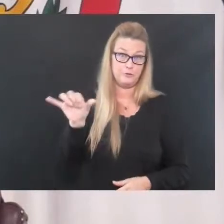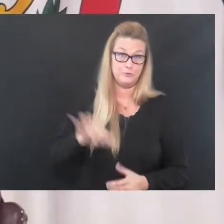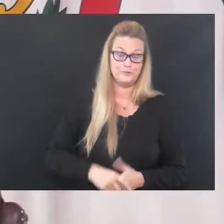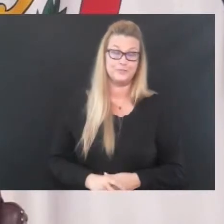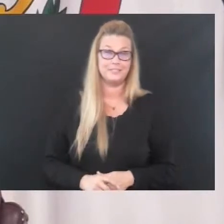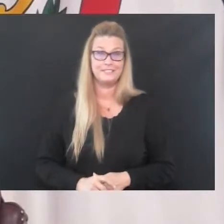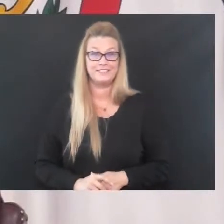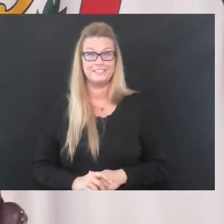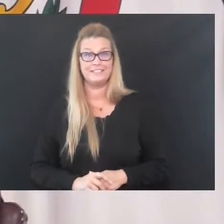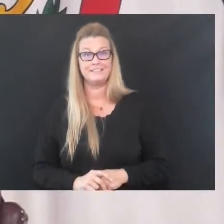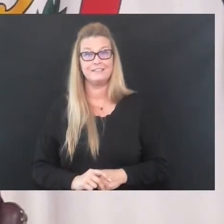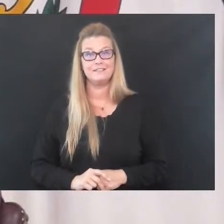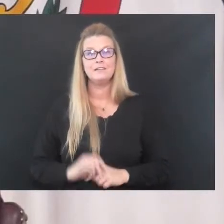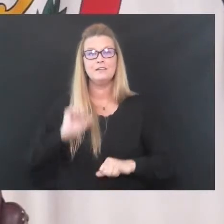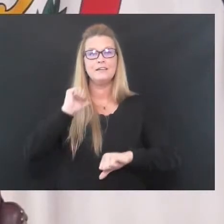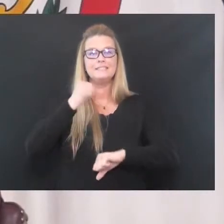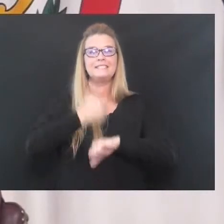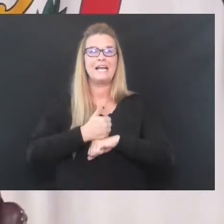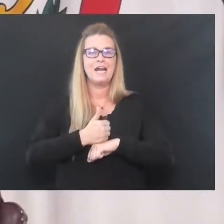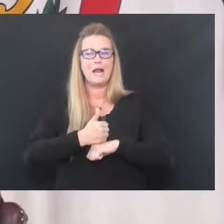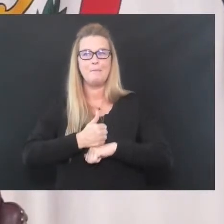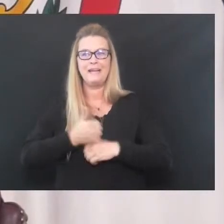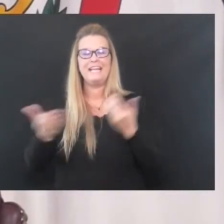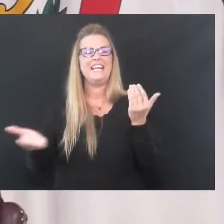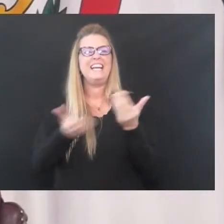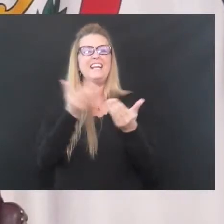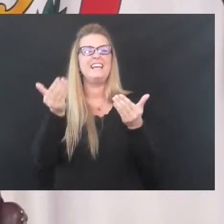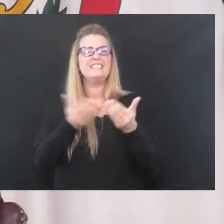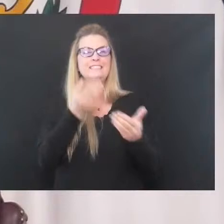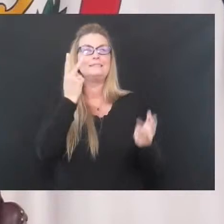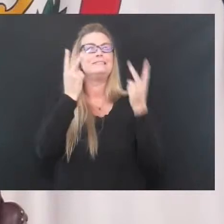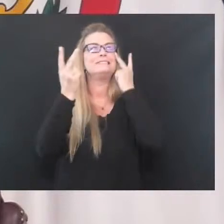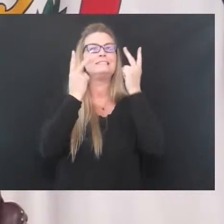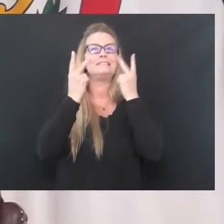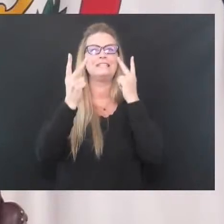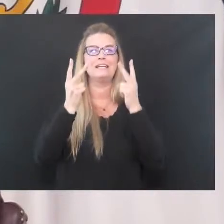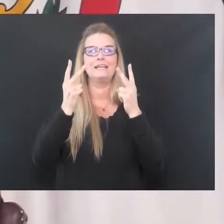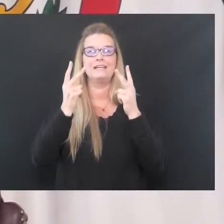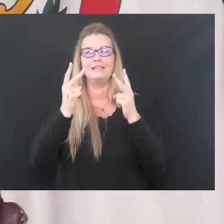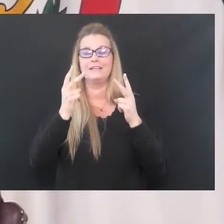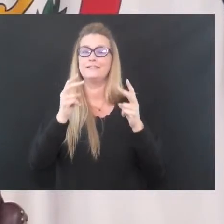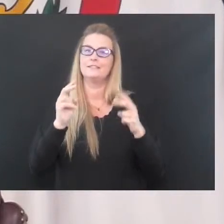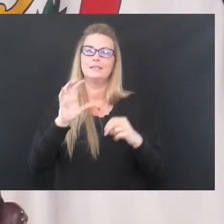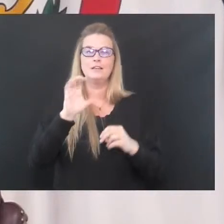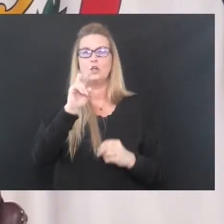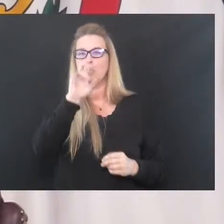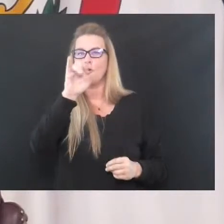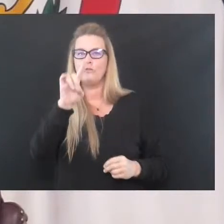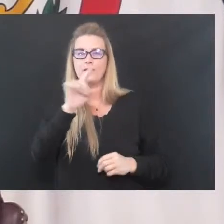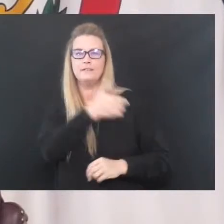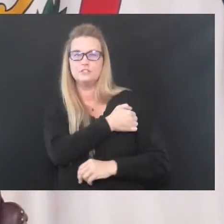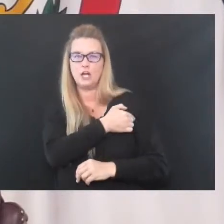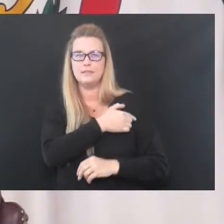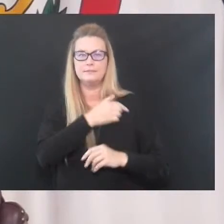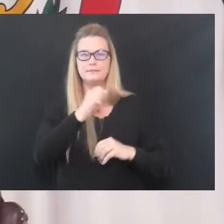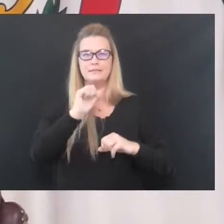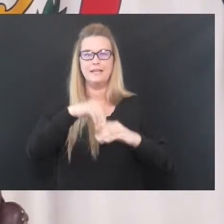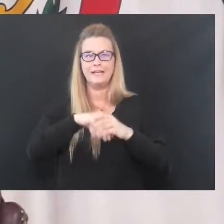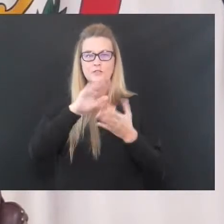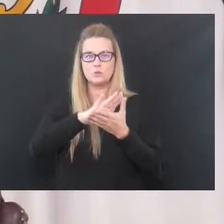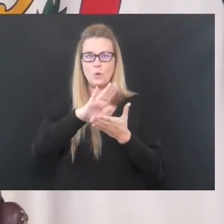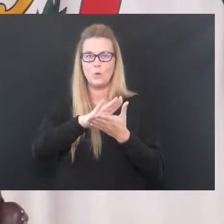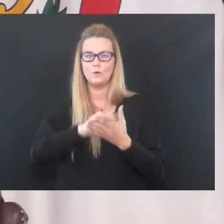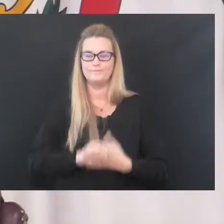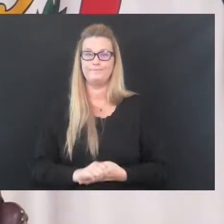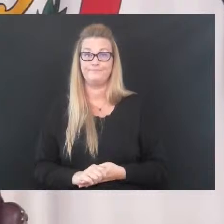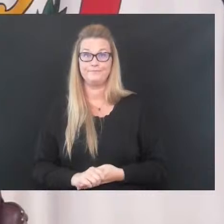Set up highly visible COVID vaccine stations at every school. You got to do more than that.